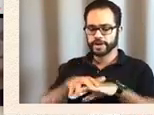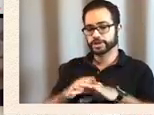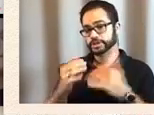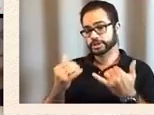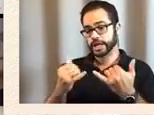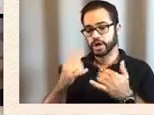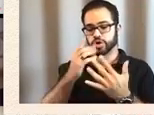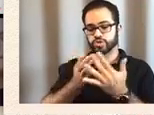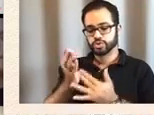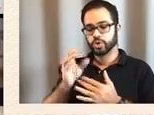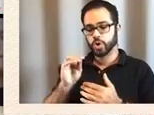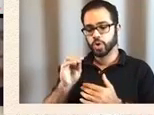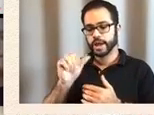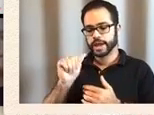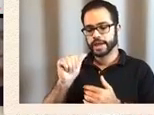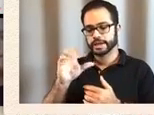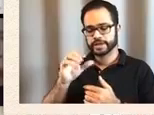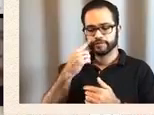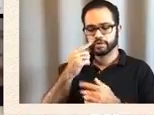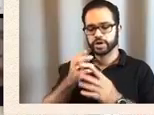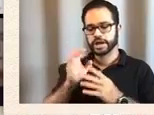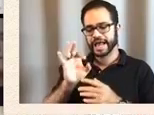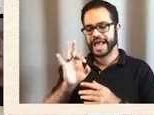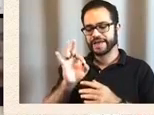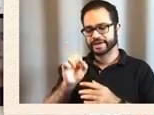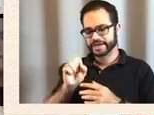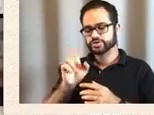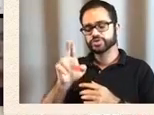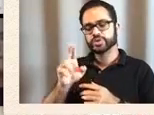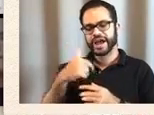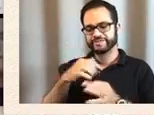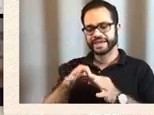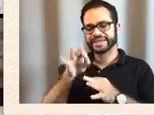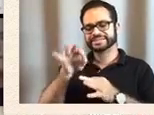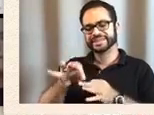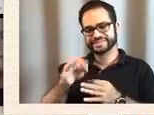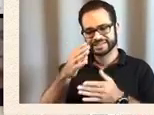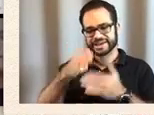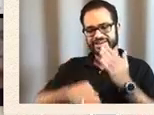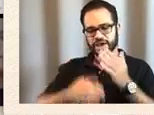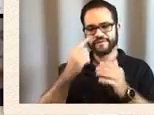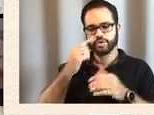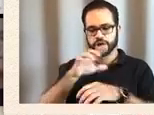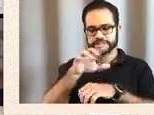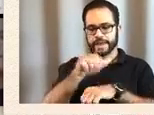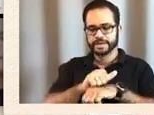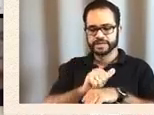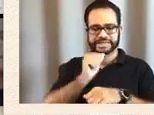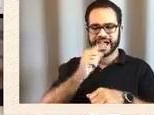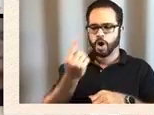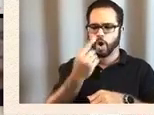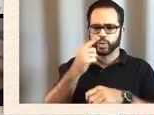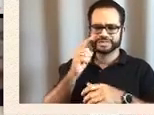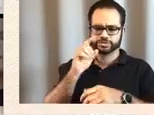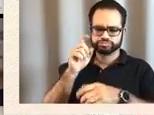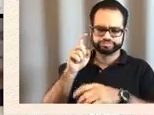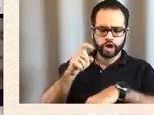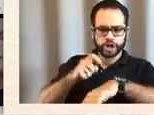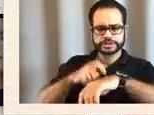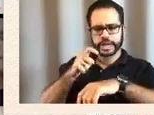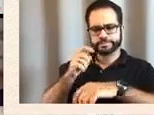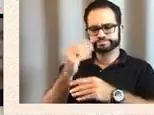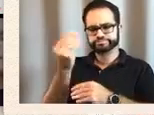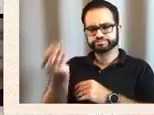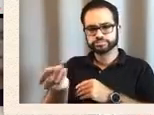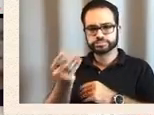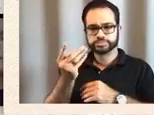FSU, is extended deadlines on assignments. I wouldn't always turn things in on time. Sometimes it was just because I got